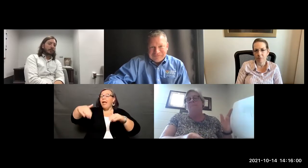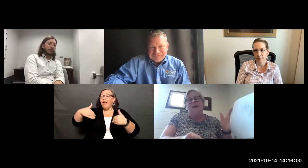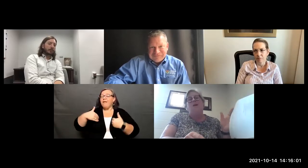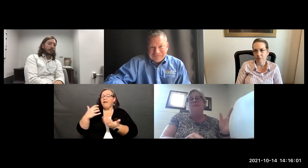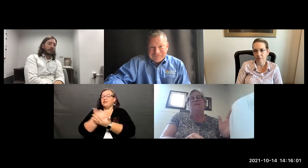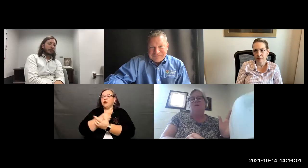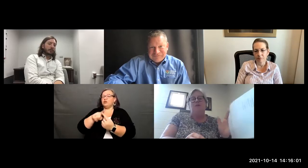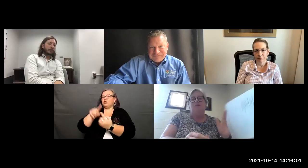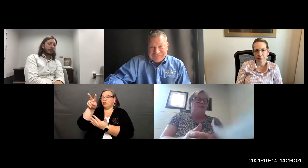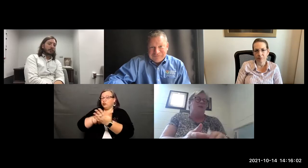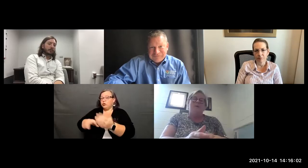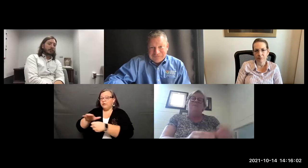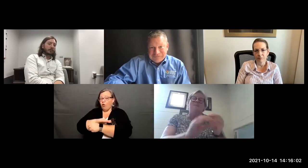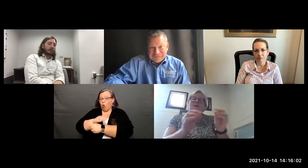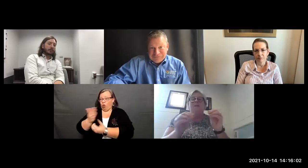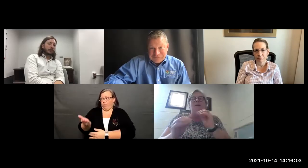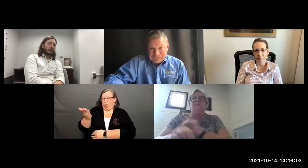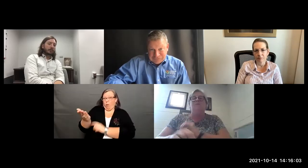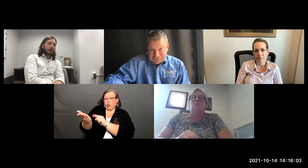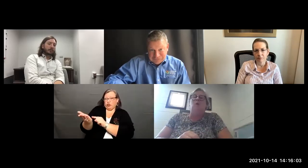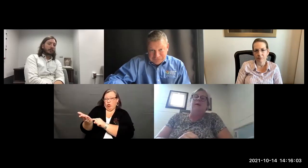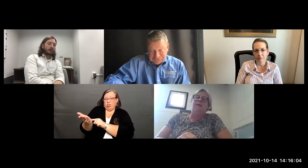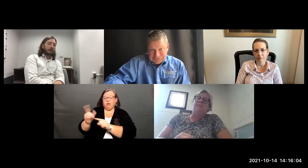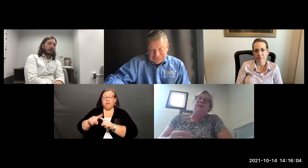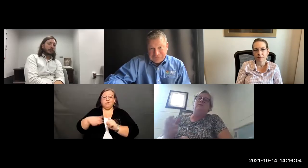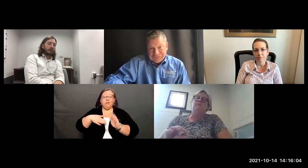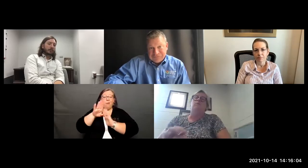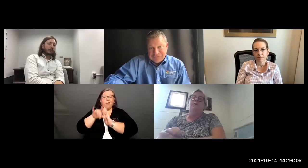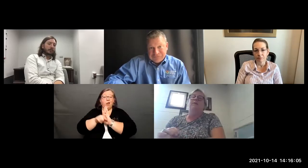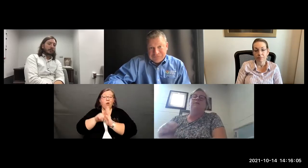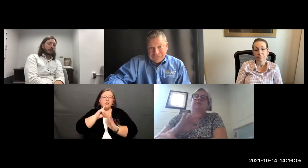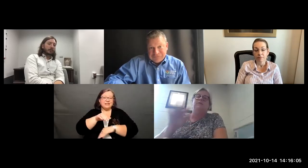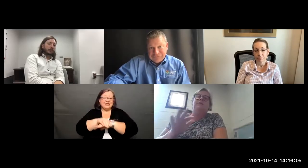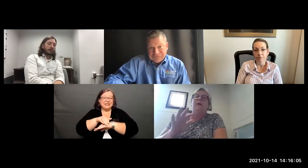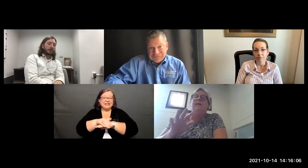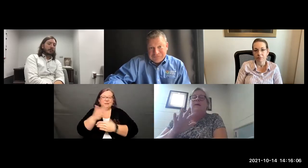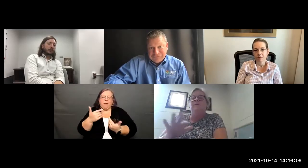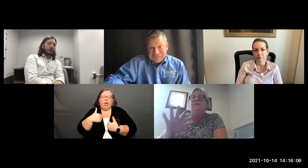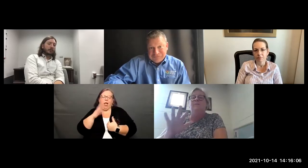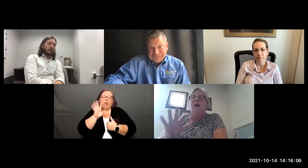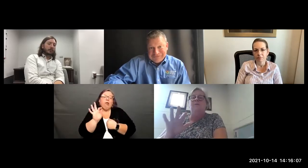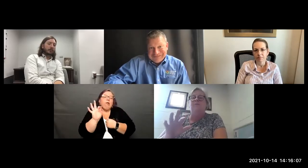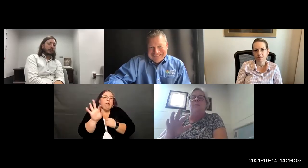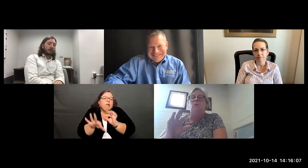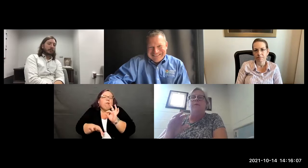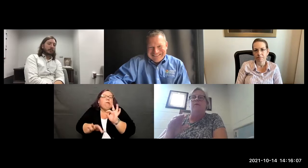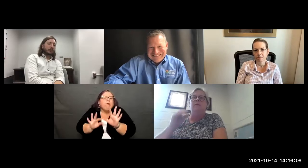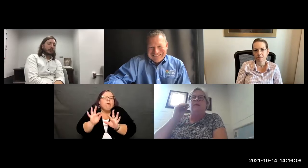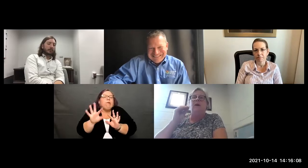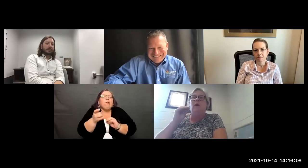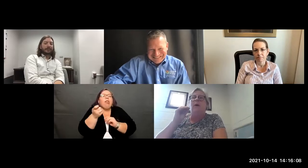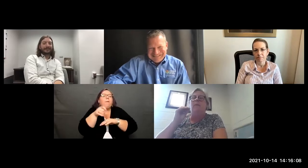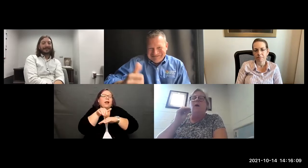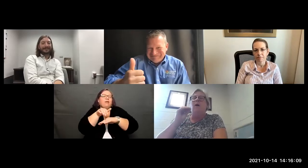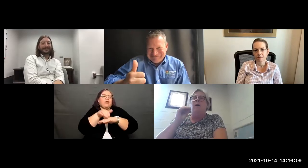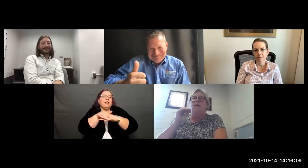my background is English, so I may be able to help with some wording. I may give you some wording suggestions that might ease the minds of people when they're thinking,